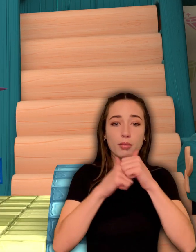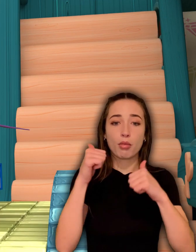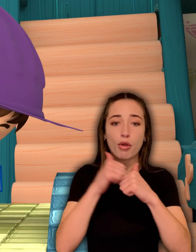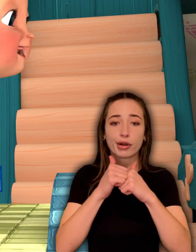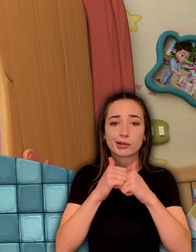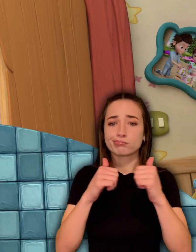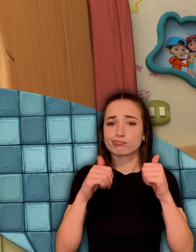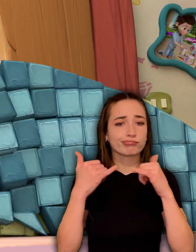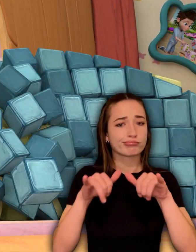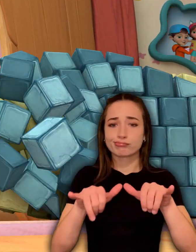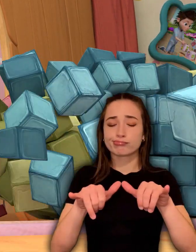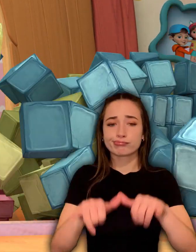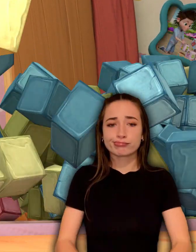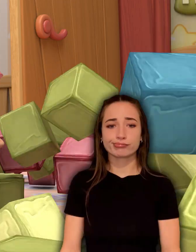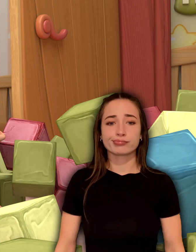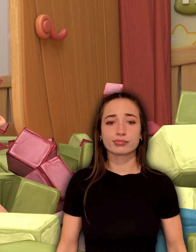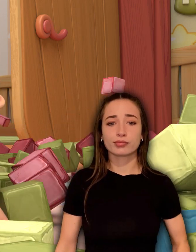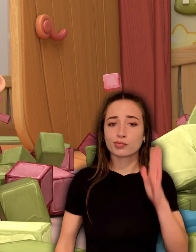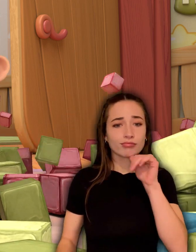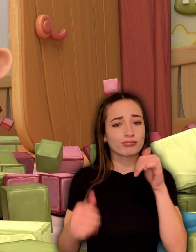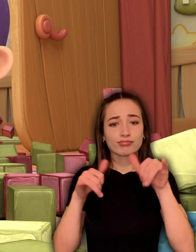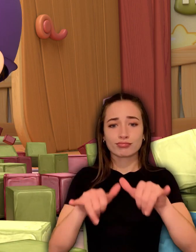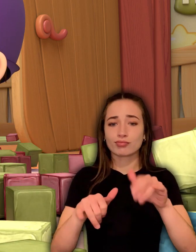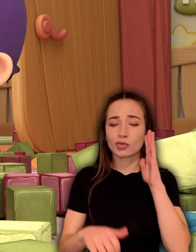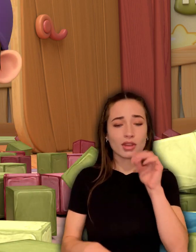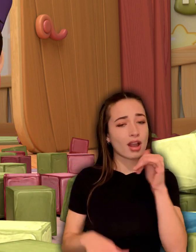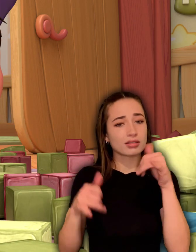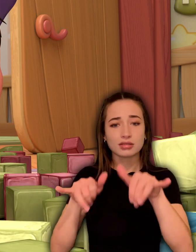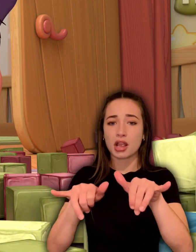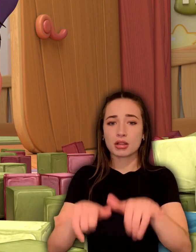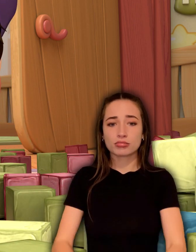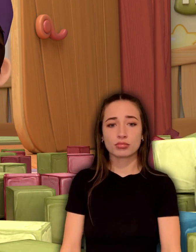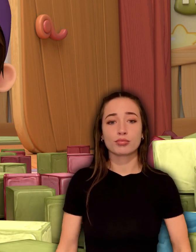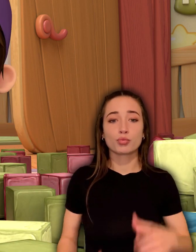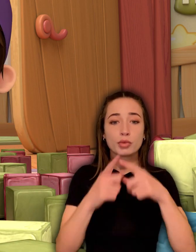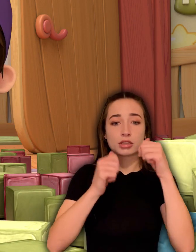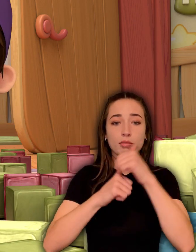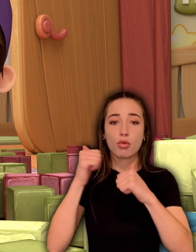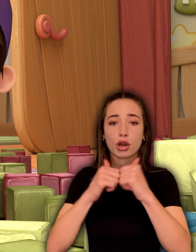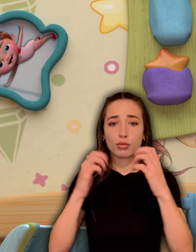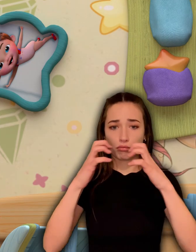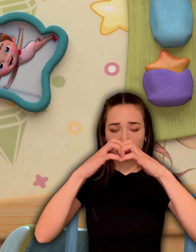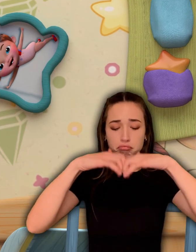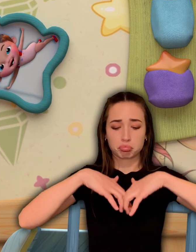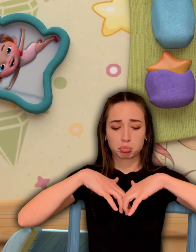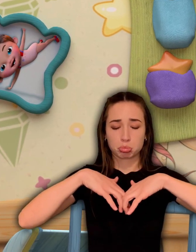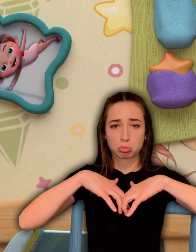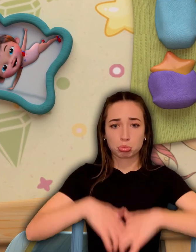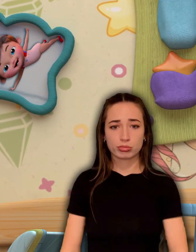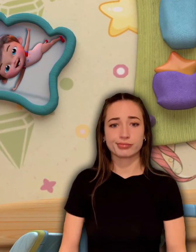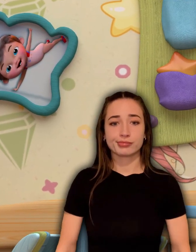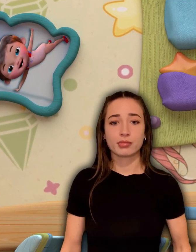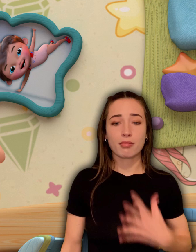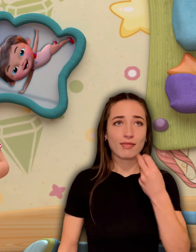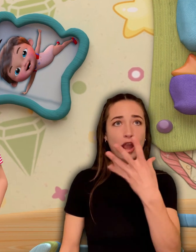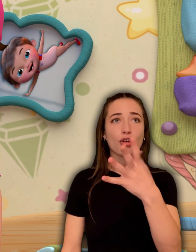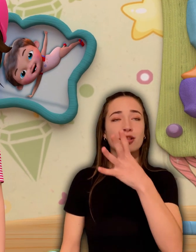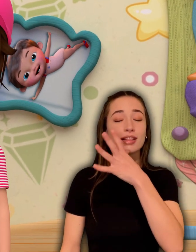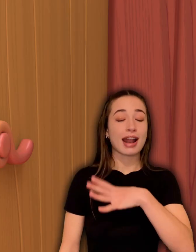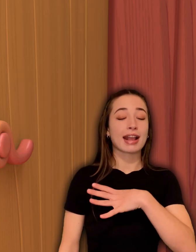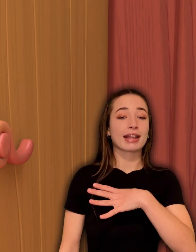bricks and water will not stay will not stay will not stay bricks and mortar will not stay